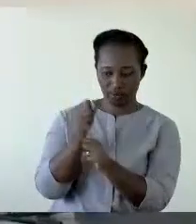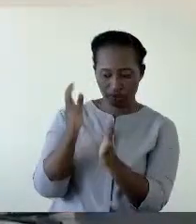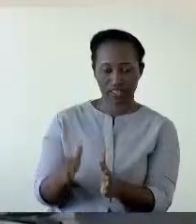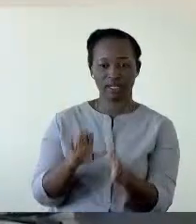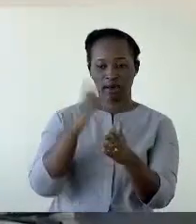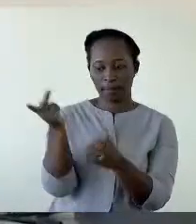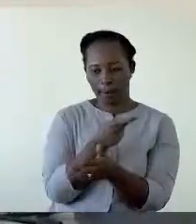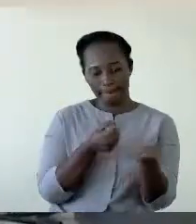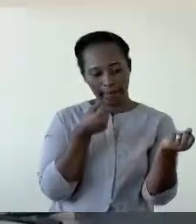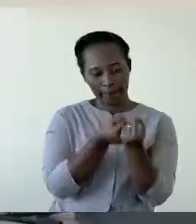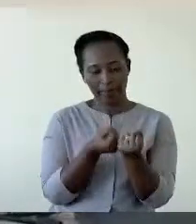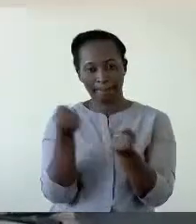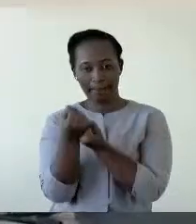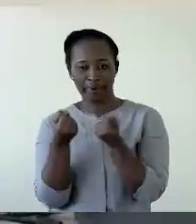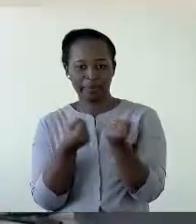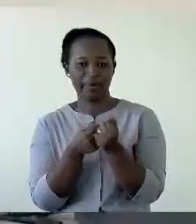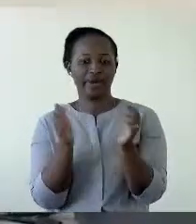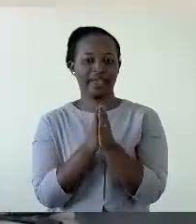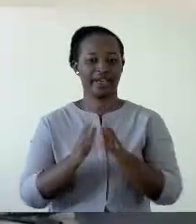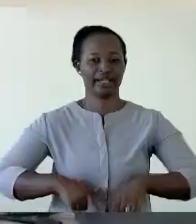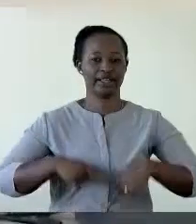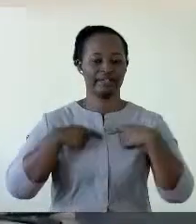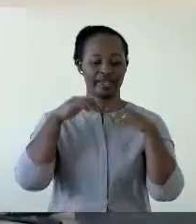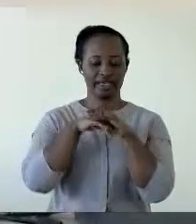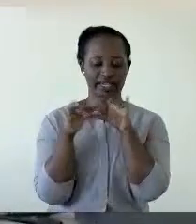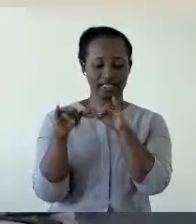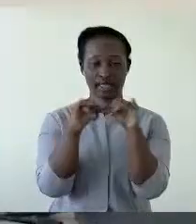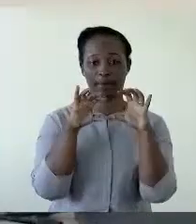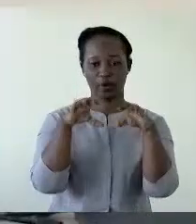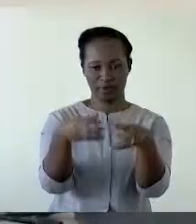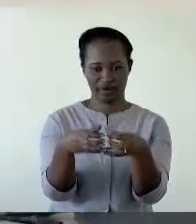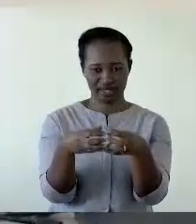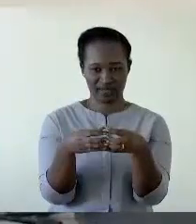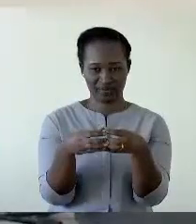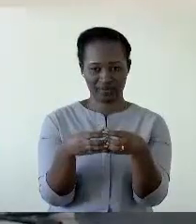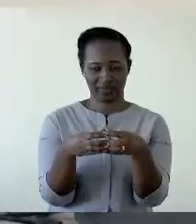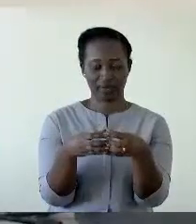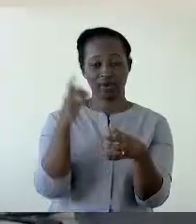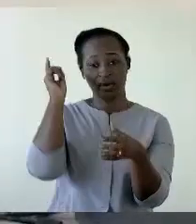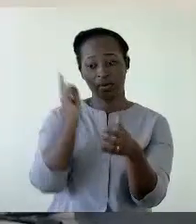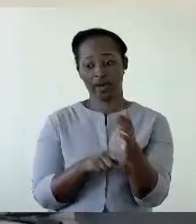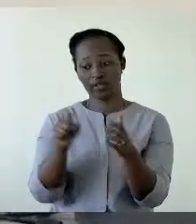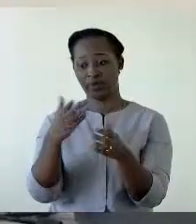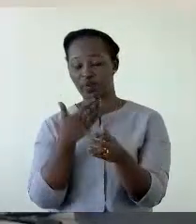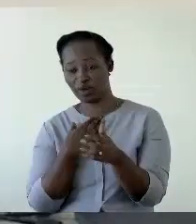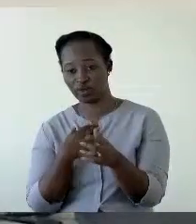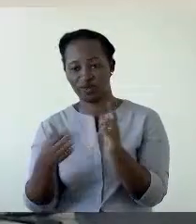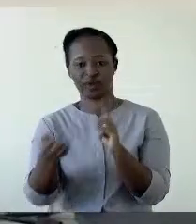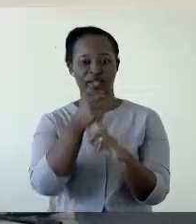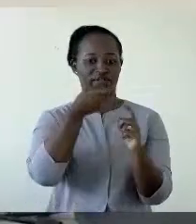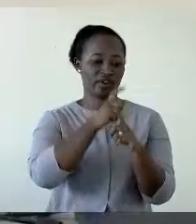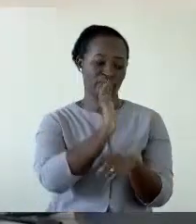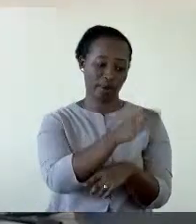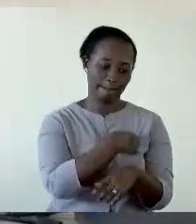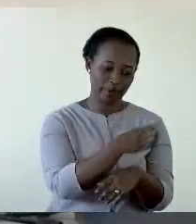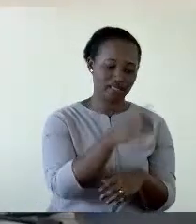live in a stable community. What you want, you can get it from your boss, and